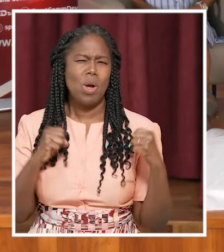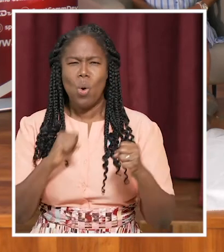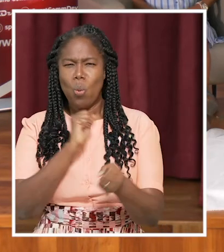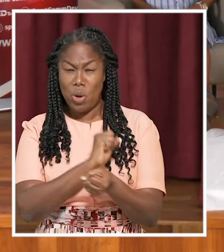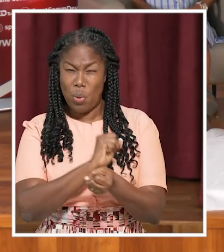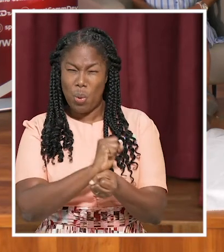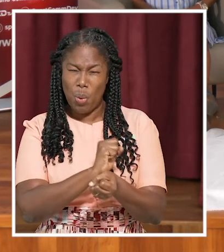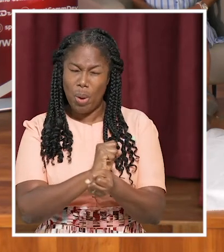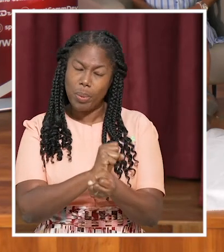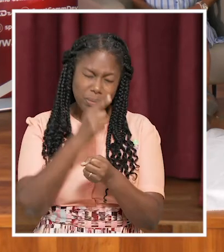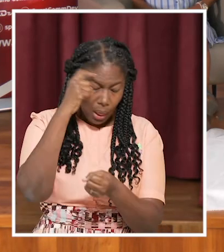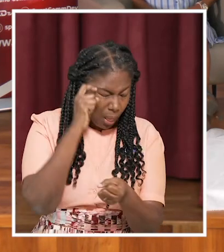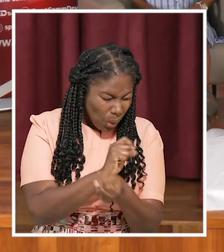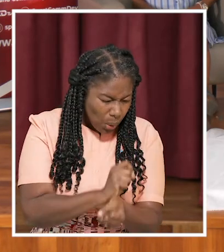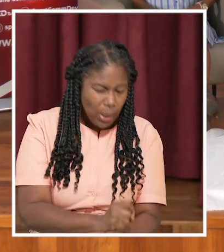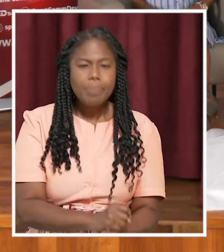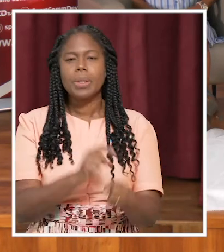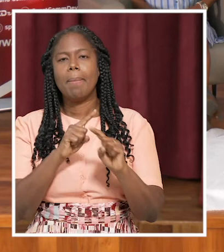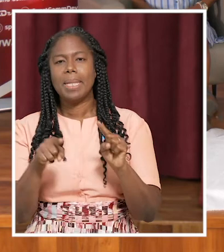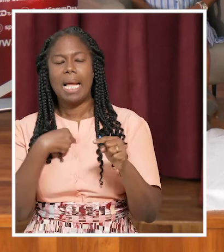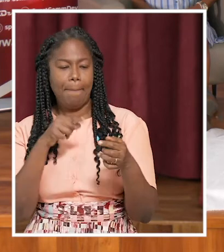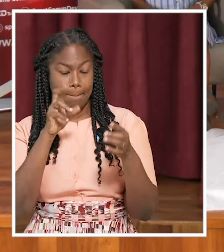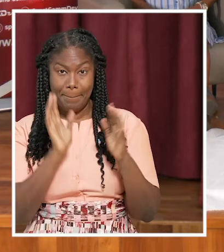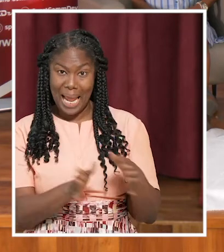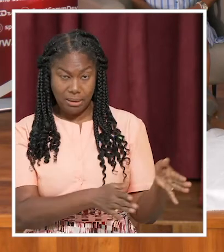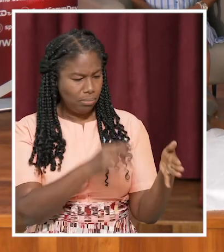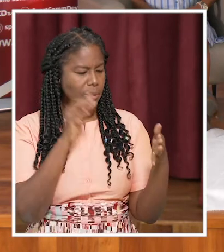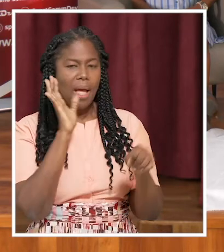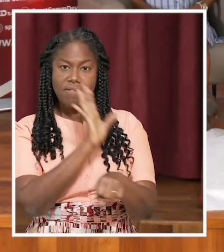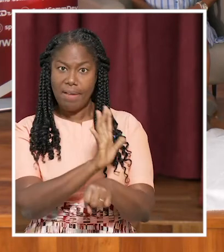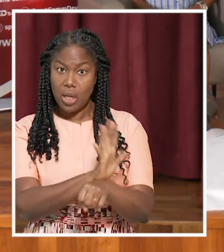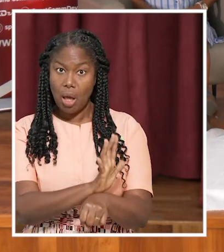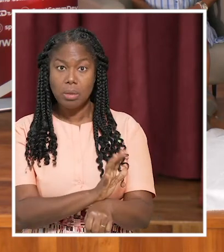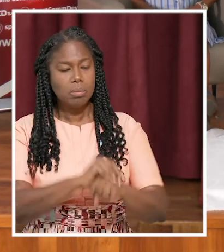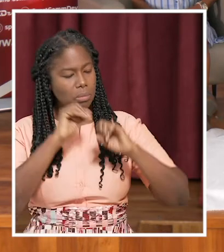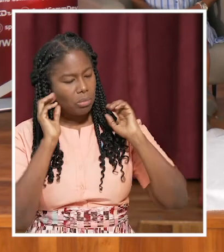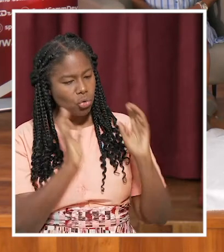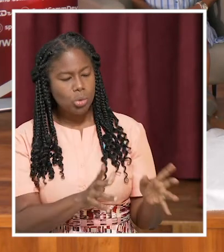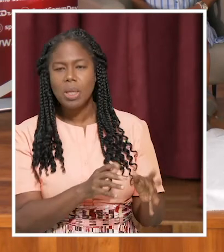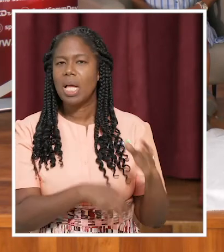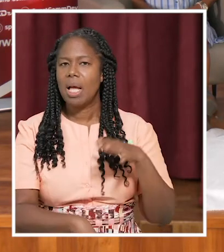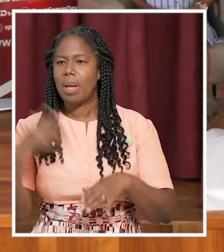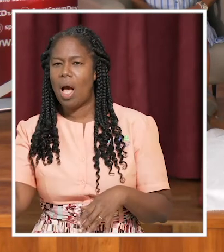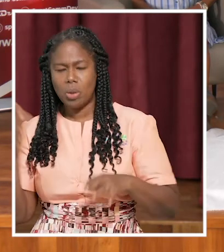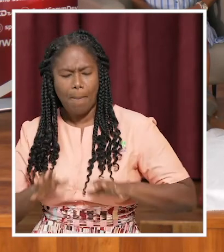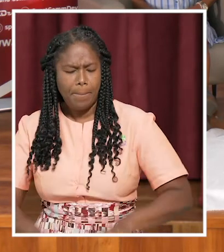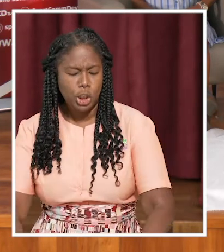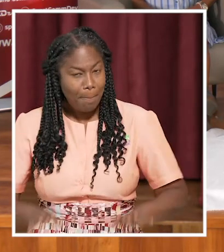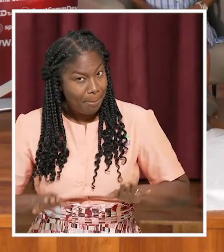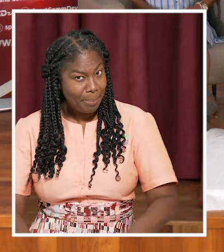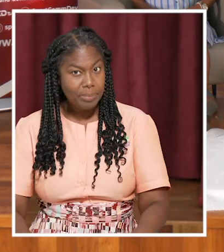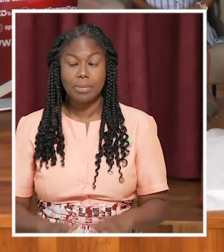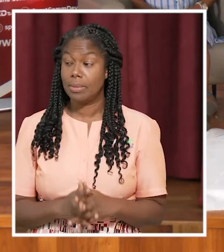schedule it and say, here now, 5 o'clock reach. That's it, put down everything. Yes, I drop in it. So I go in and do some push-ups, or I go and do